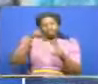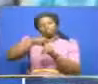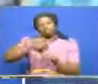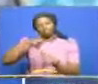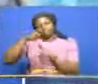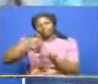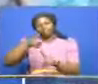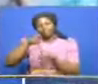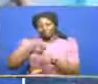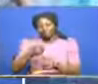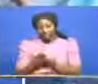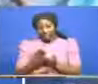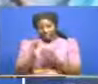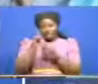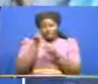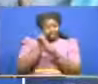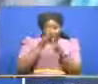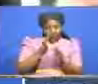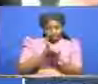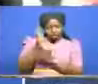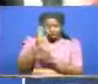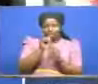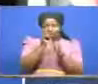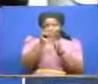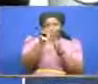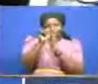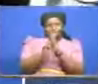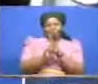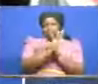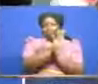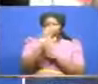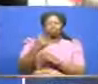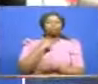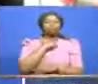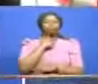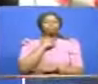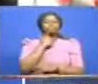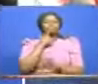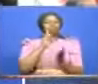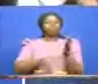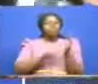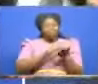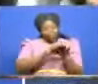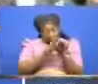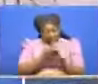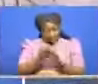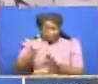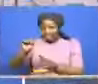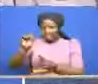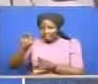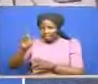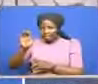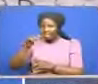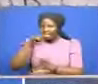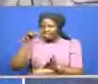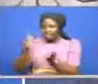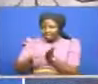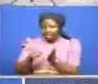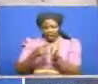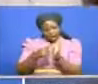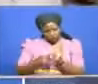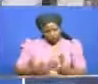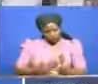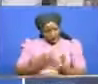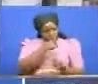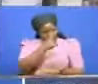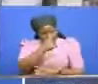The workers, through the leadership of their respective unions, maintain that without the letter from the SRC authorizing the